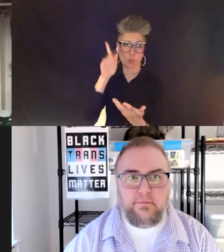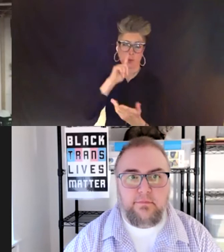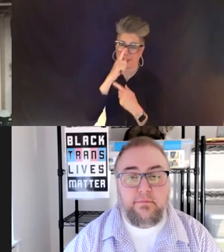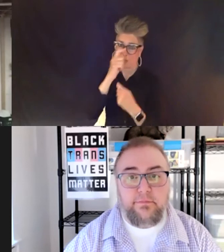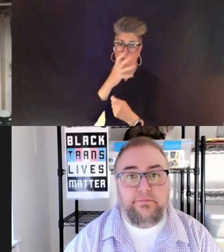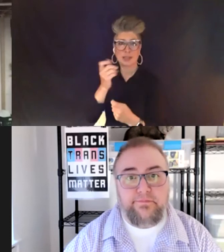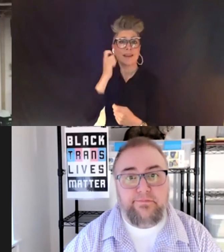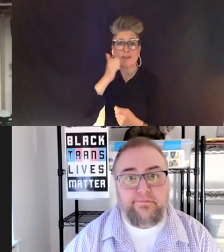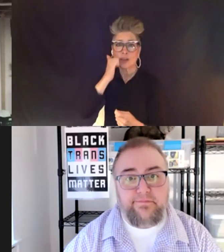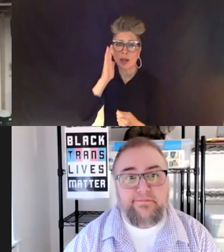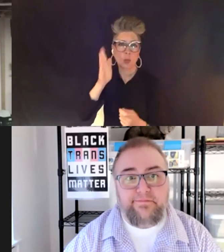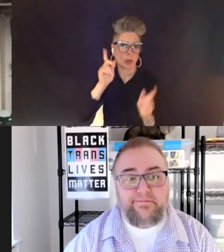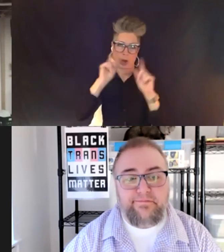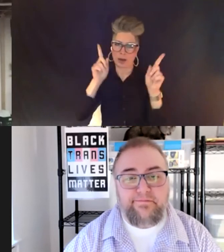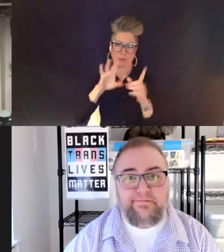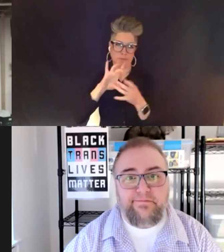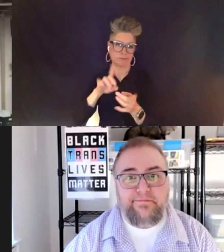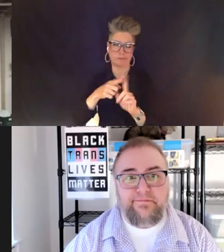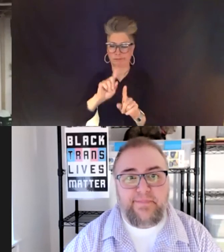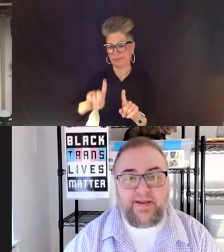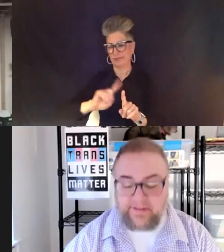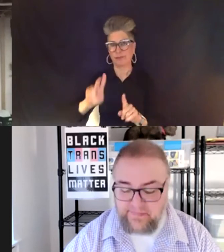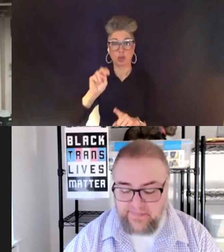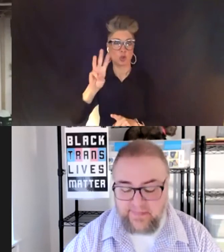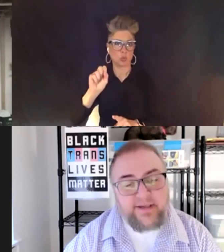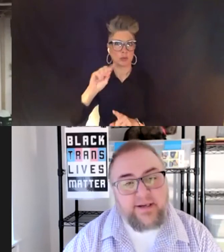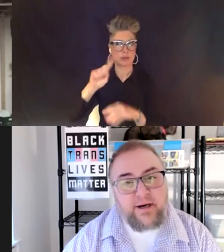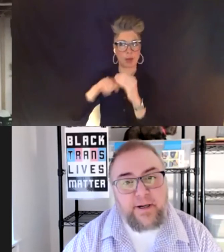will wake up to different news about that as well. Exactly.